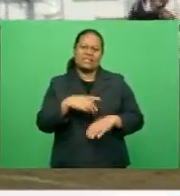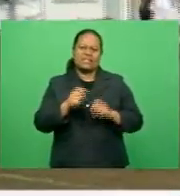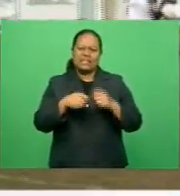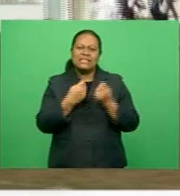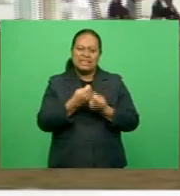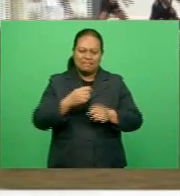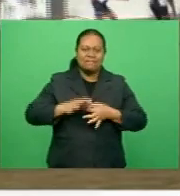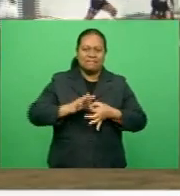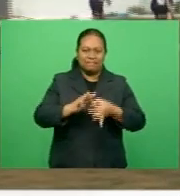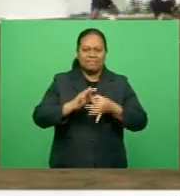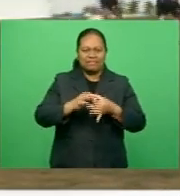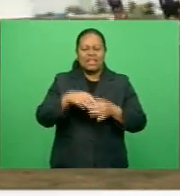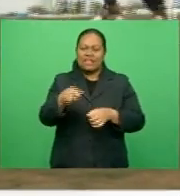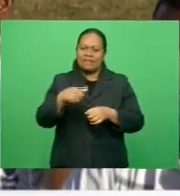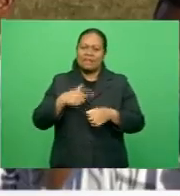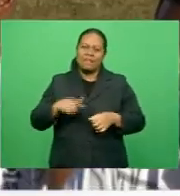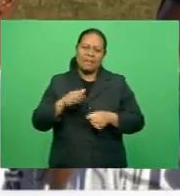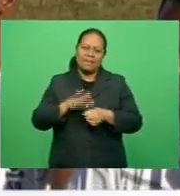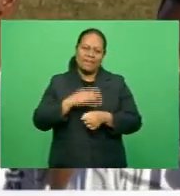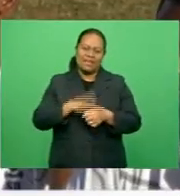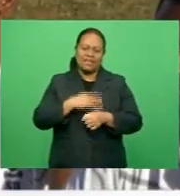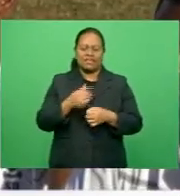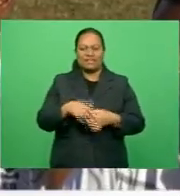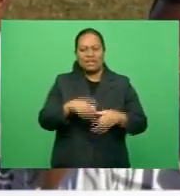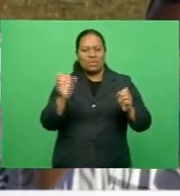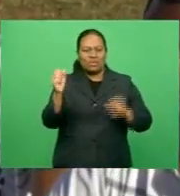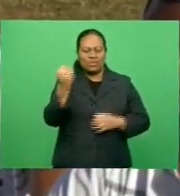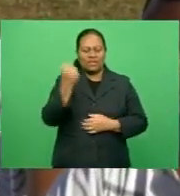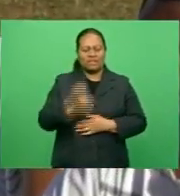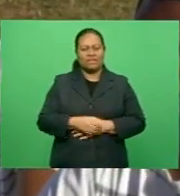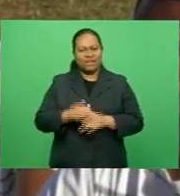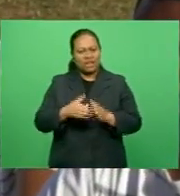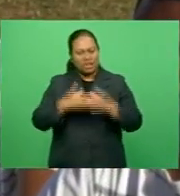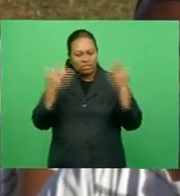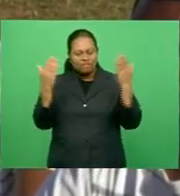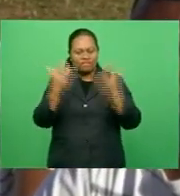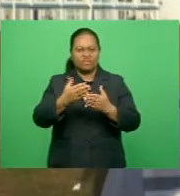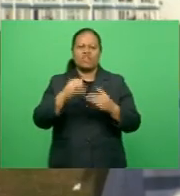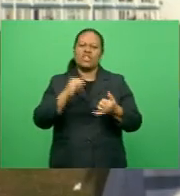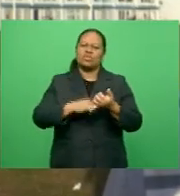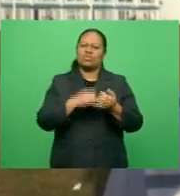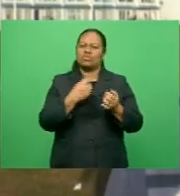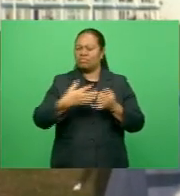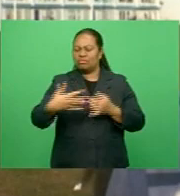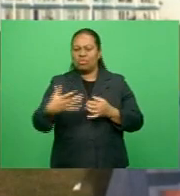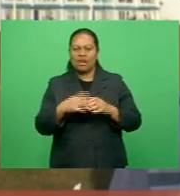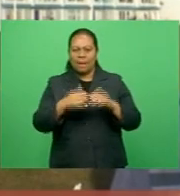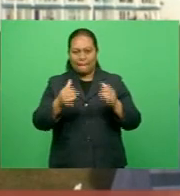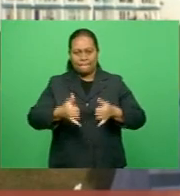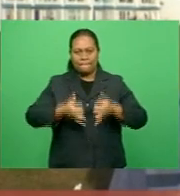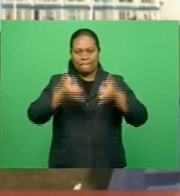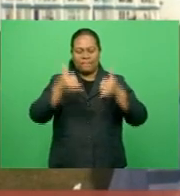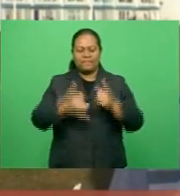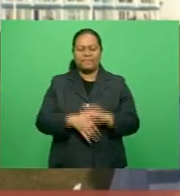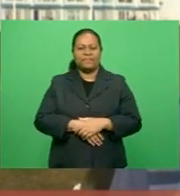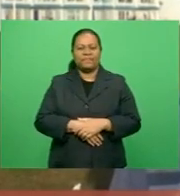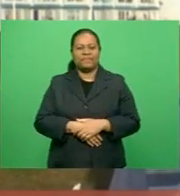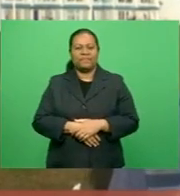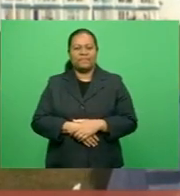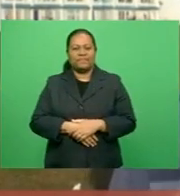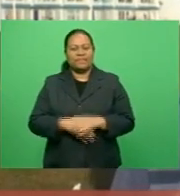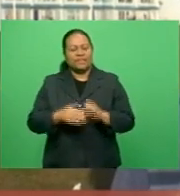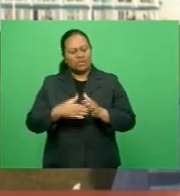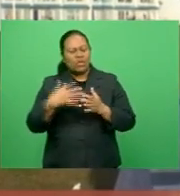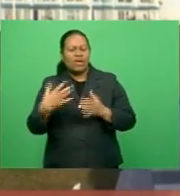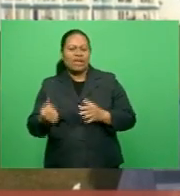helped secure them the win. BARAVILALA has now set his focus to the Sukuna Bowl. Pool games, semi-final, we went to extra